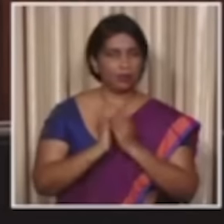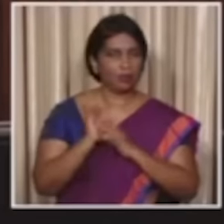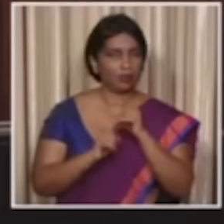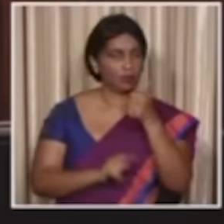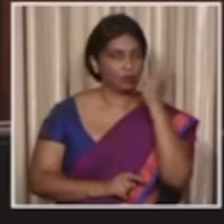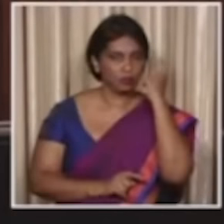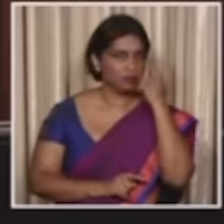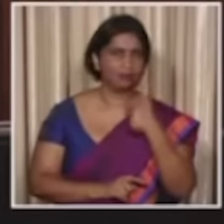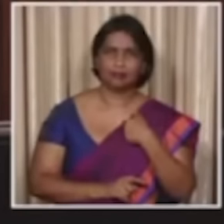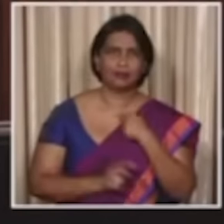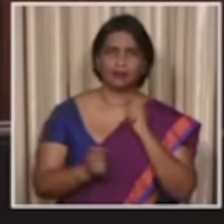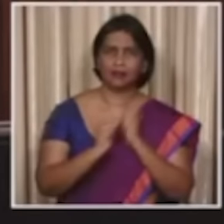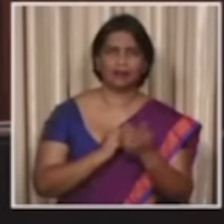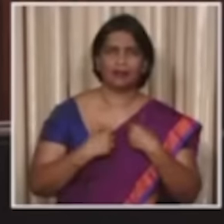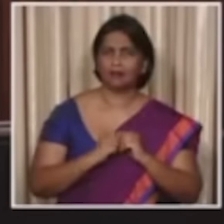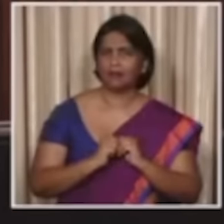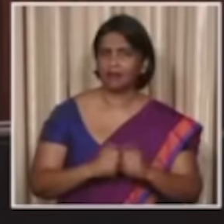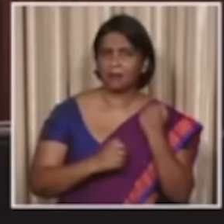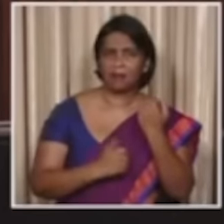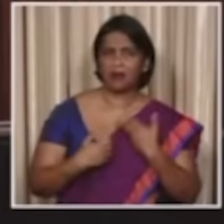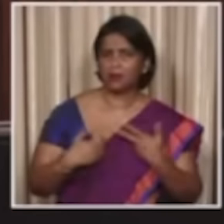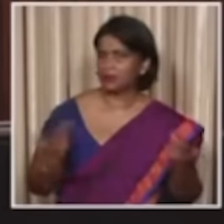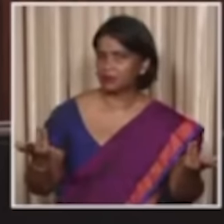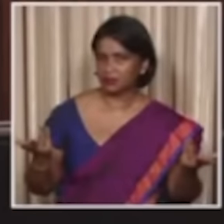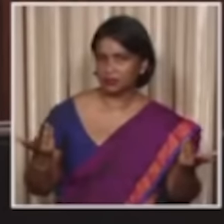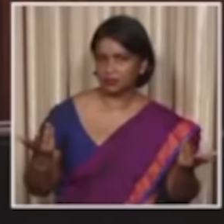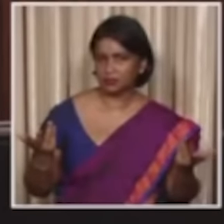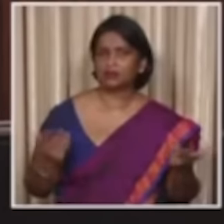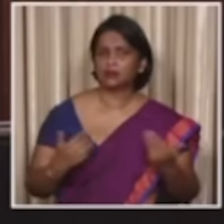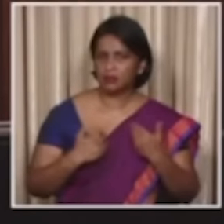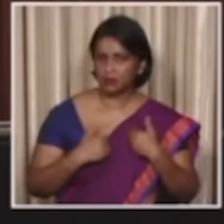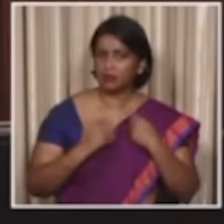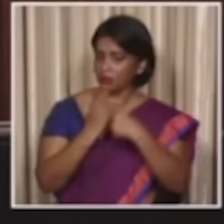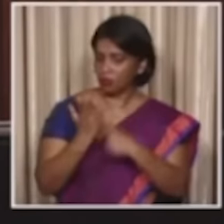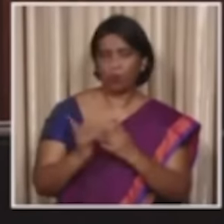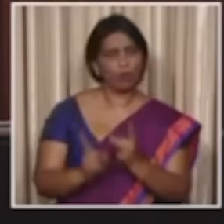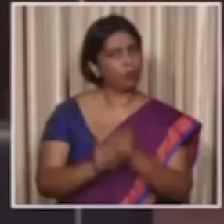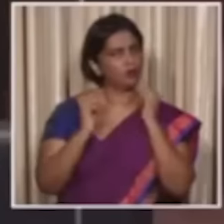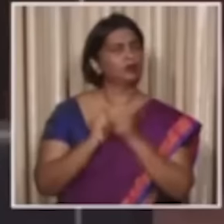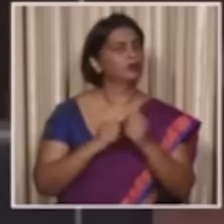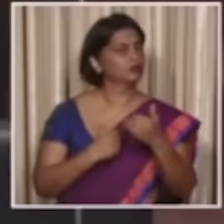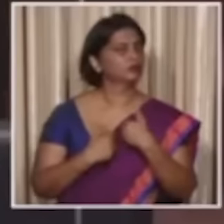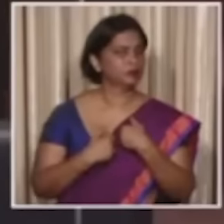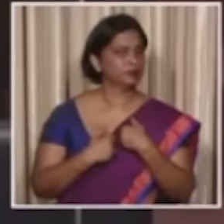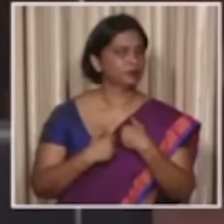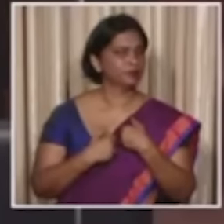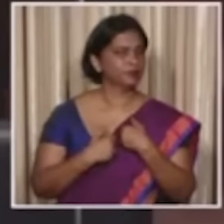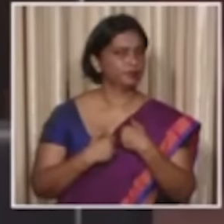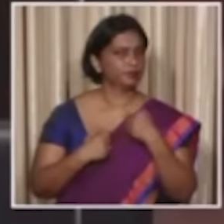I agree. I have no authority to change the list. I can only go by this list. I agree with you 100%, but when I call this